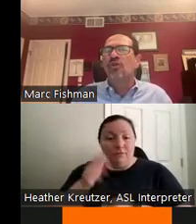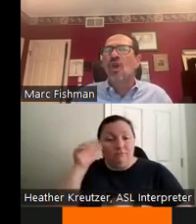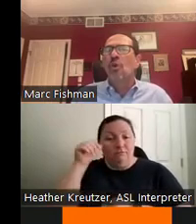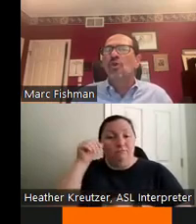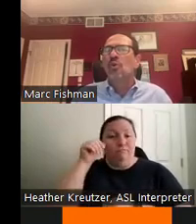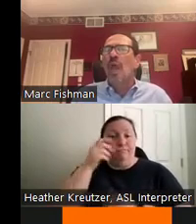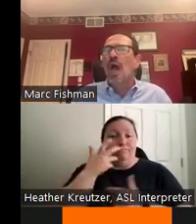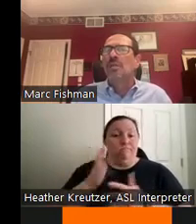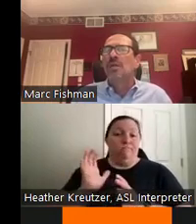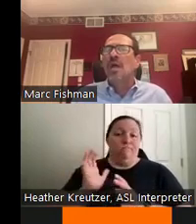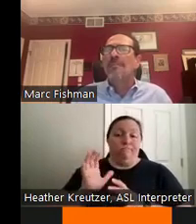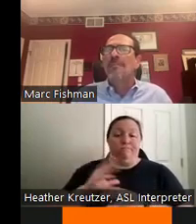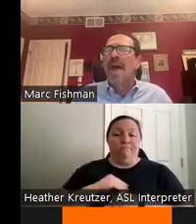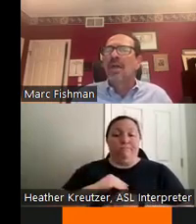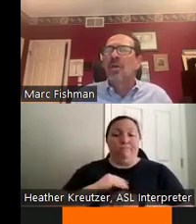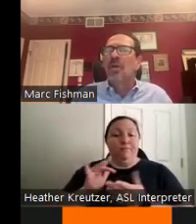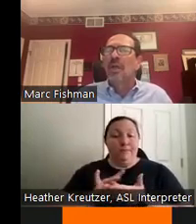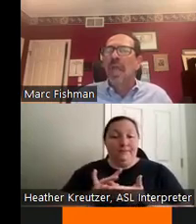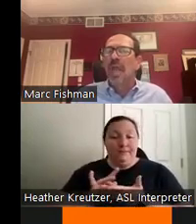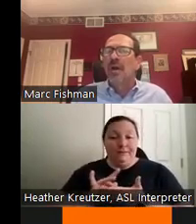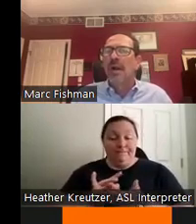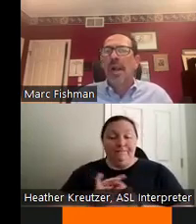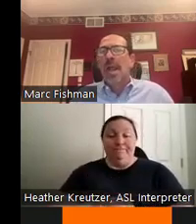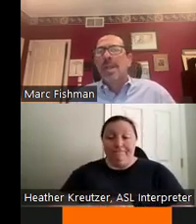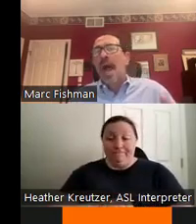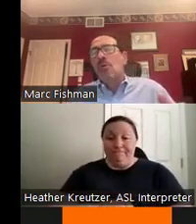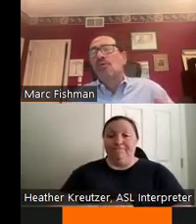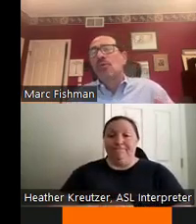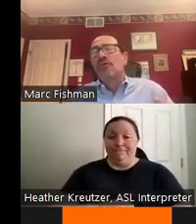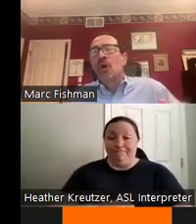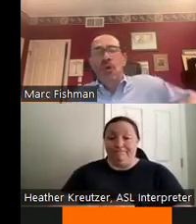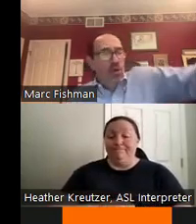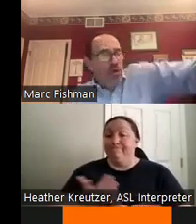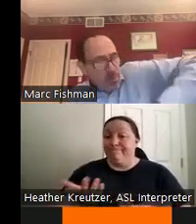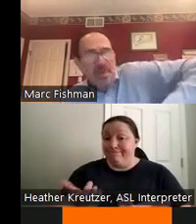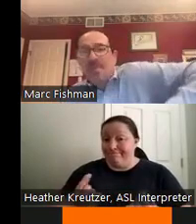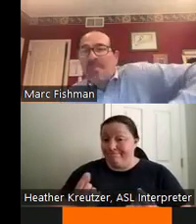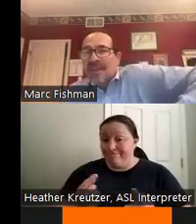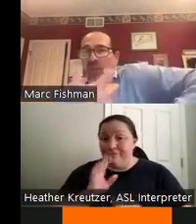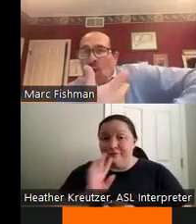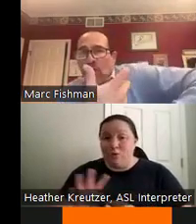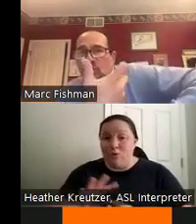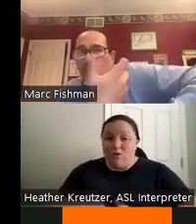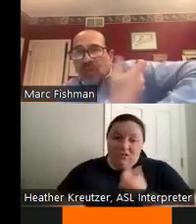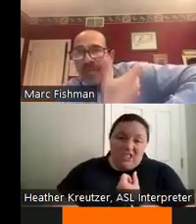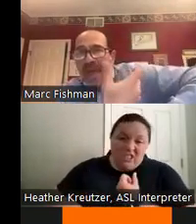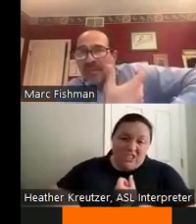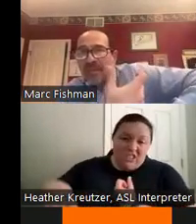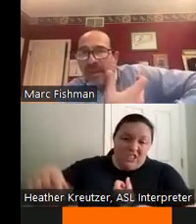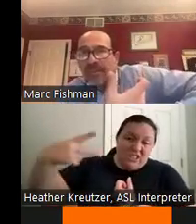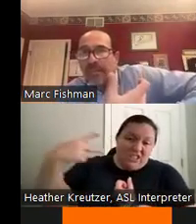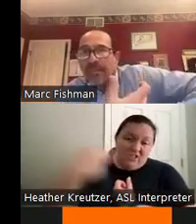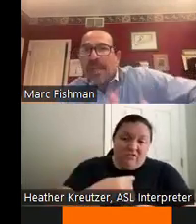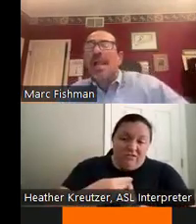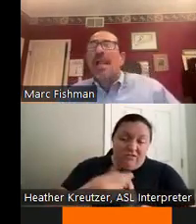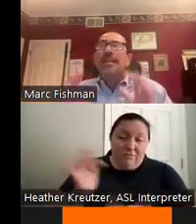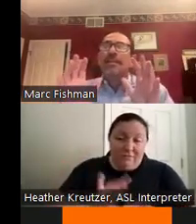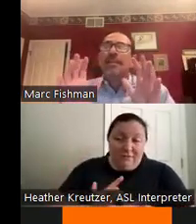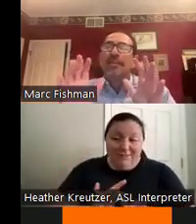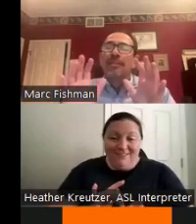to traverse or utilize medical care? Now, for a 4-year-old, you can put them in a basket hold and squirt the medicine